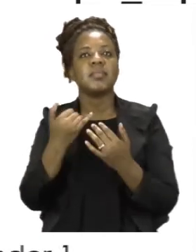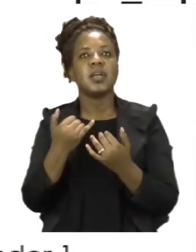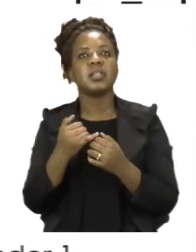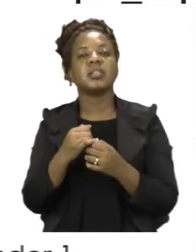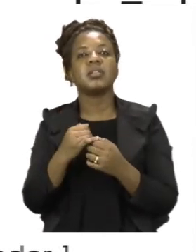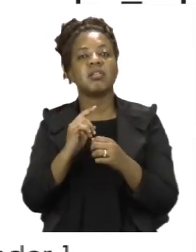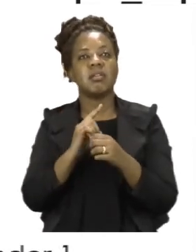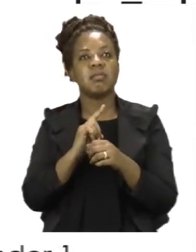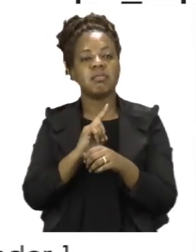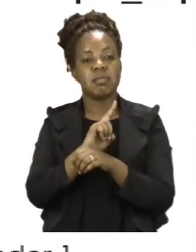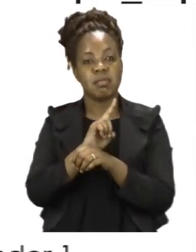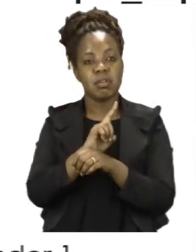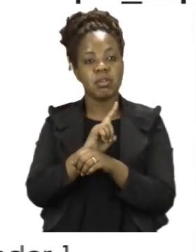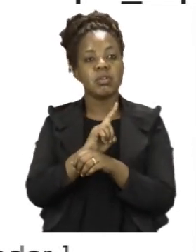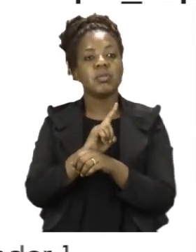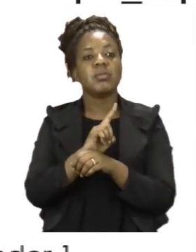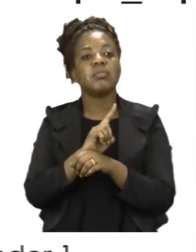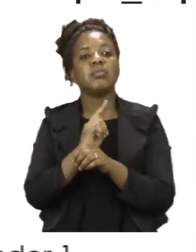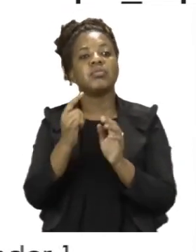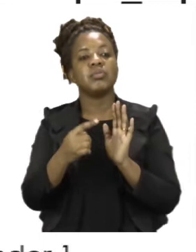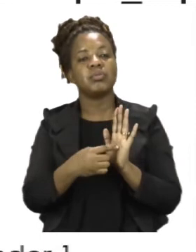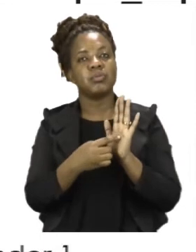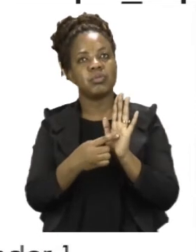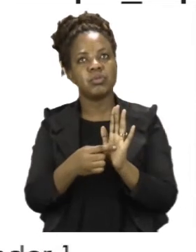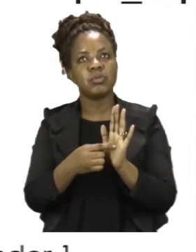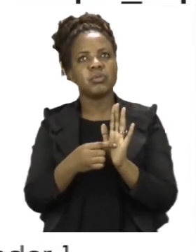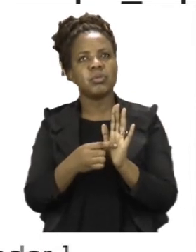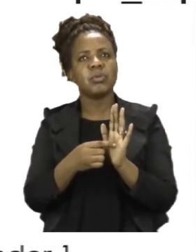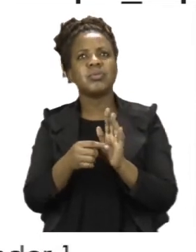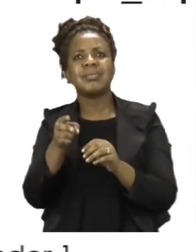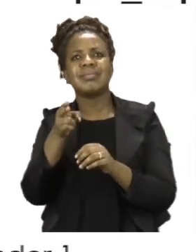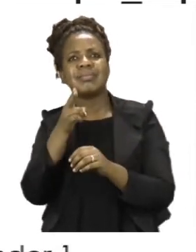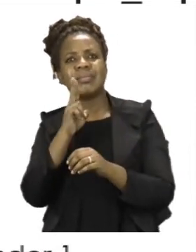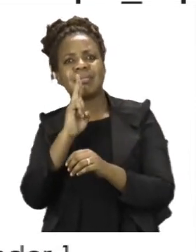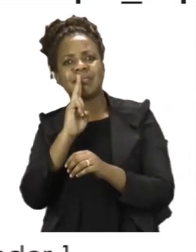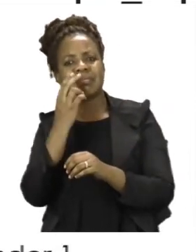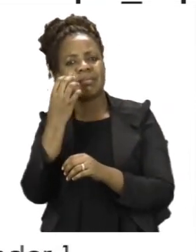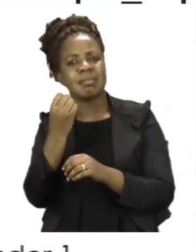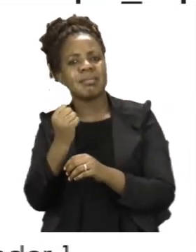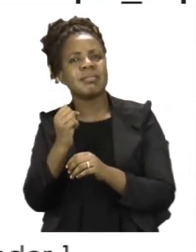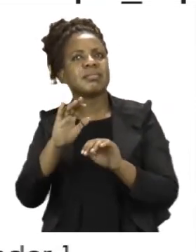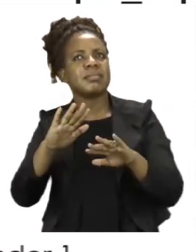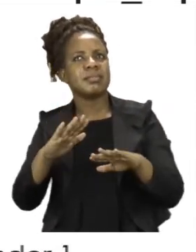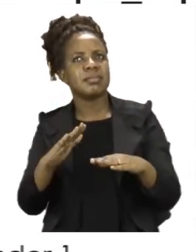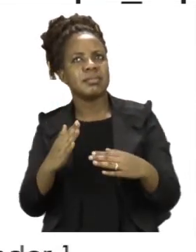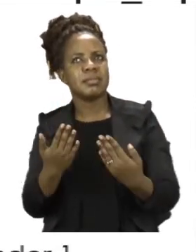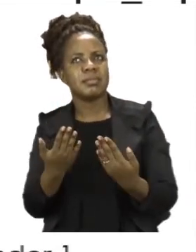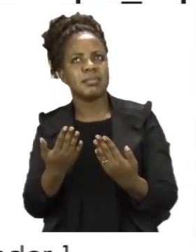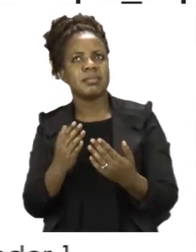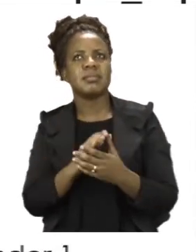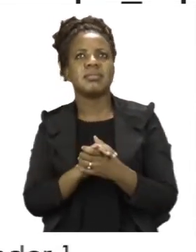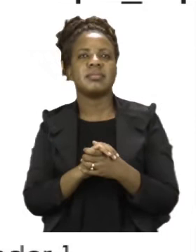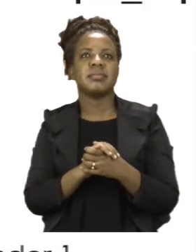or rather me help you, get the answer. Now there's many methods, but today we are going to be using